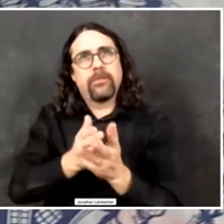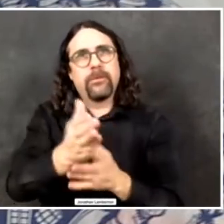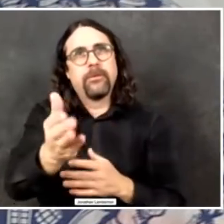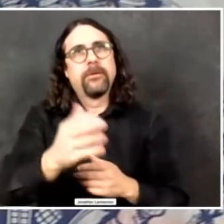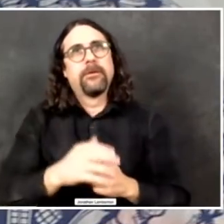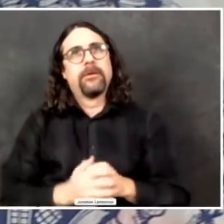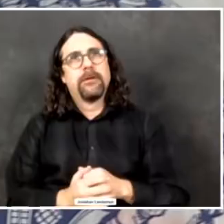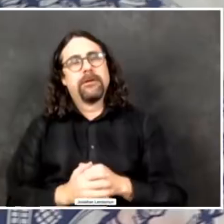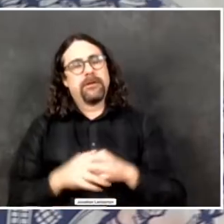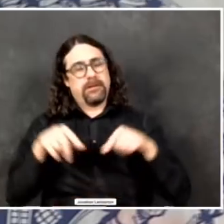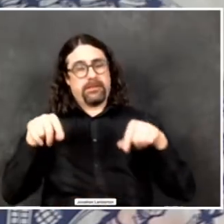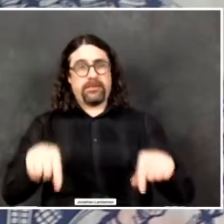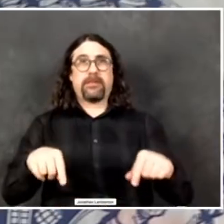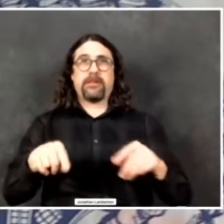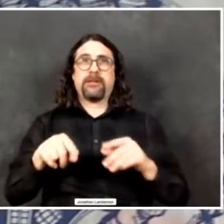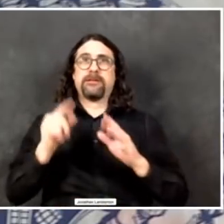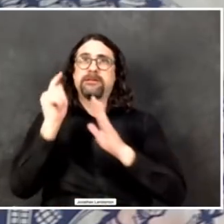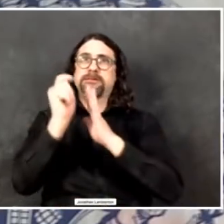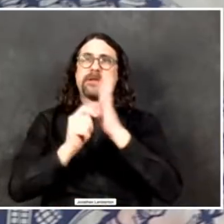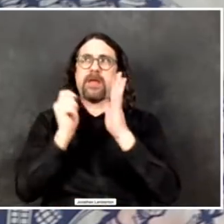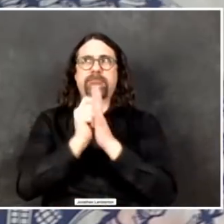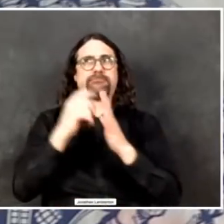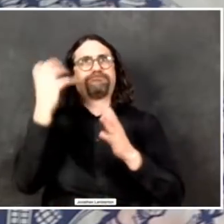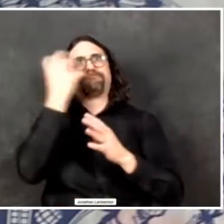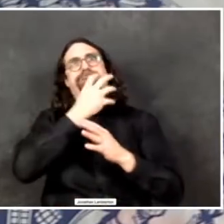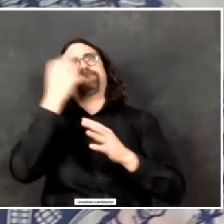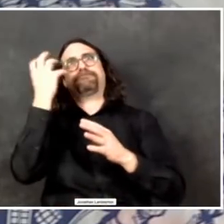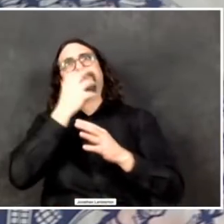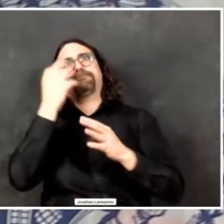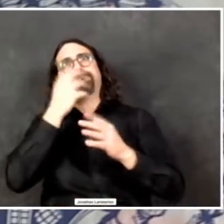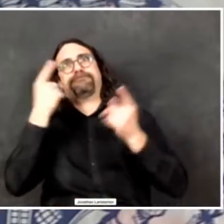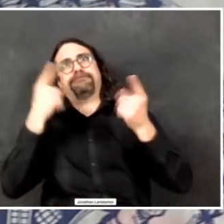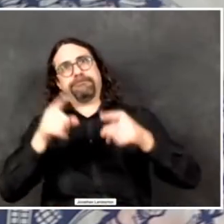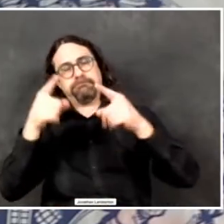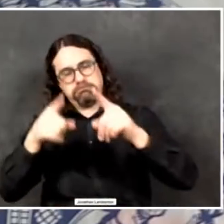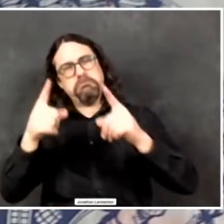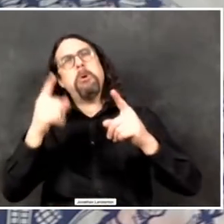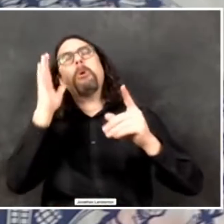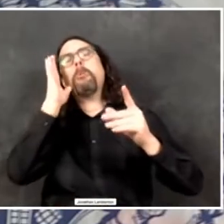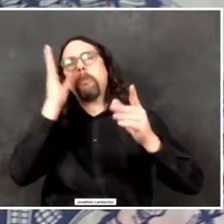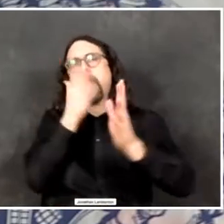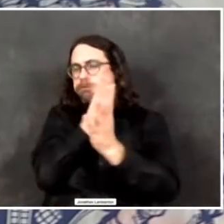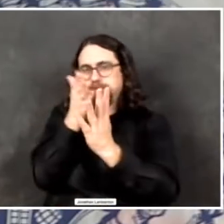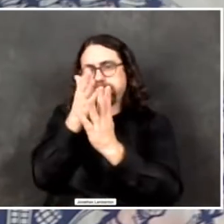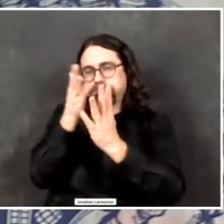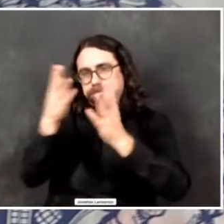So everyone continue to keep that in mind as you fight your way through this crisis.